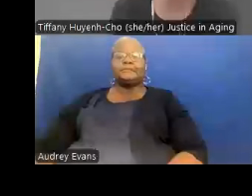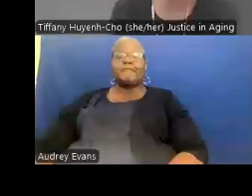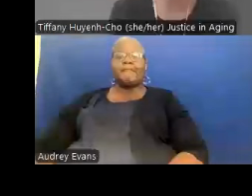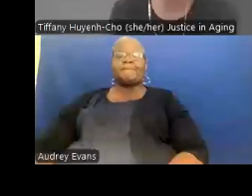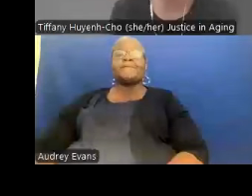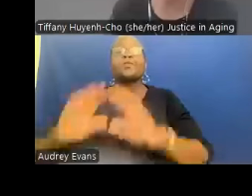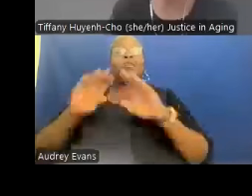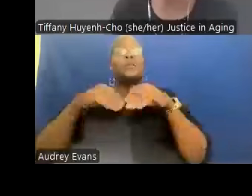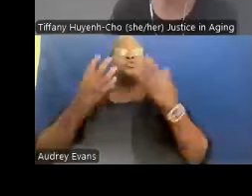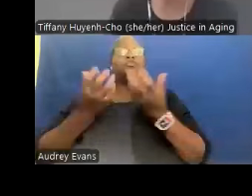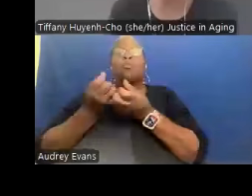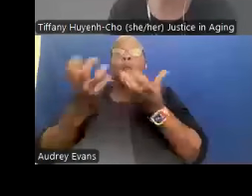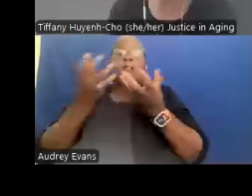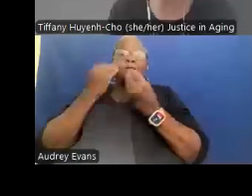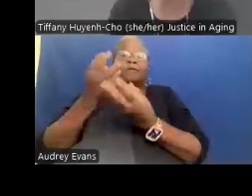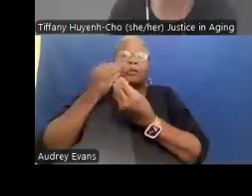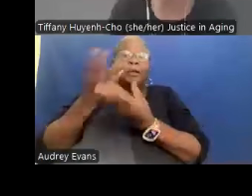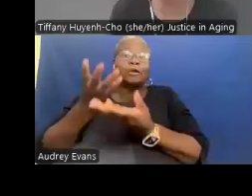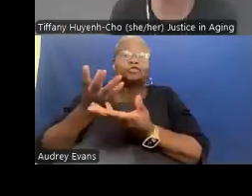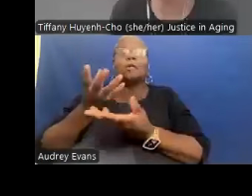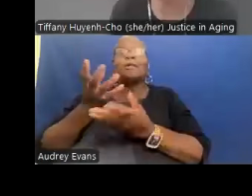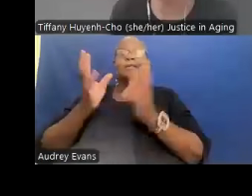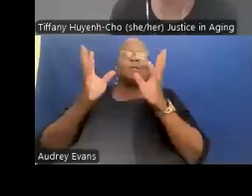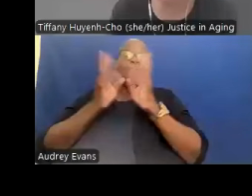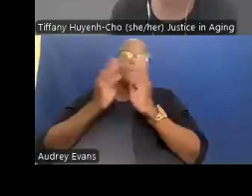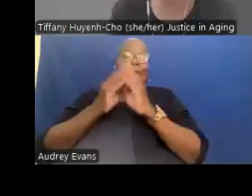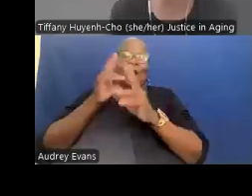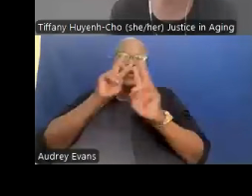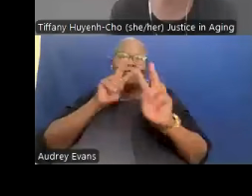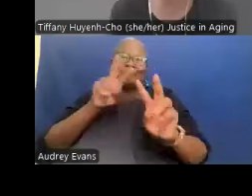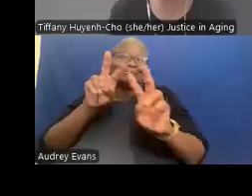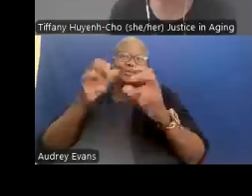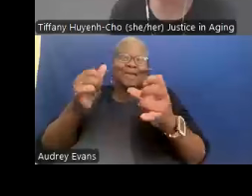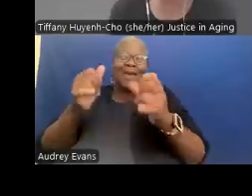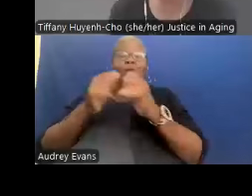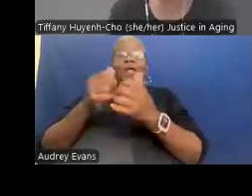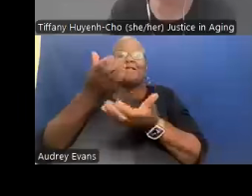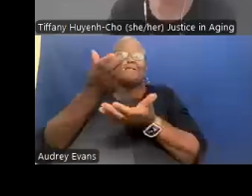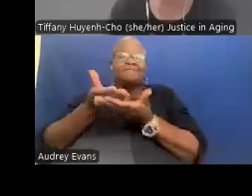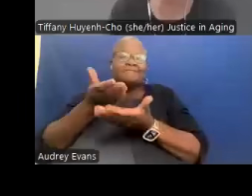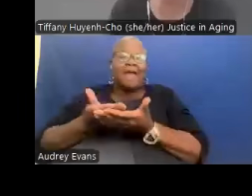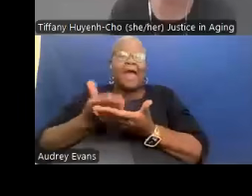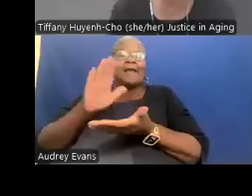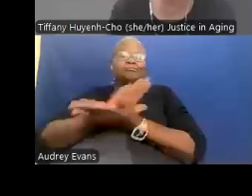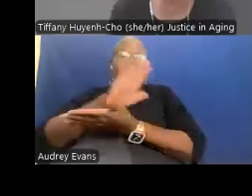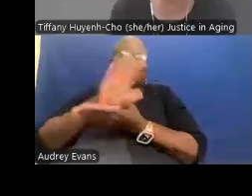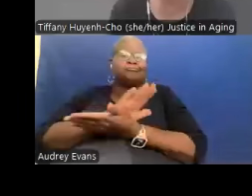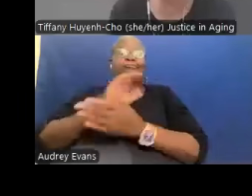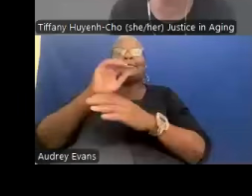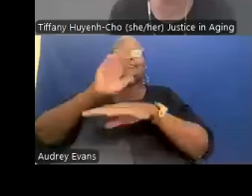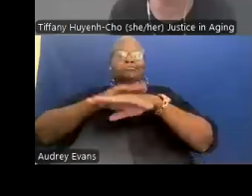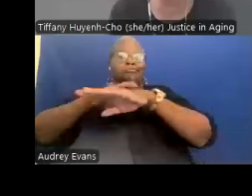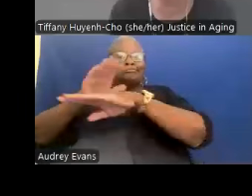We produce a wealth of information like the webinar you're seeing today, along with fact sheets, issue briefs, alerts, and